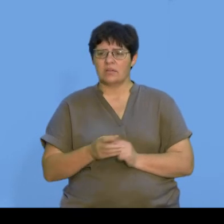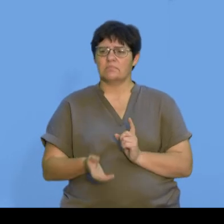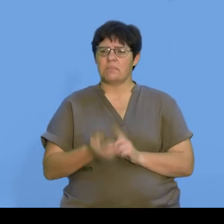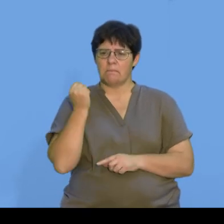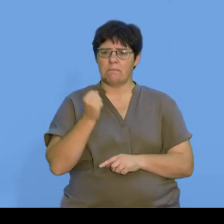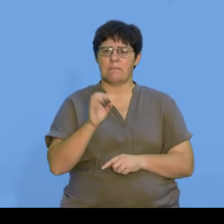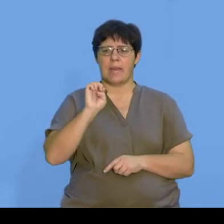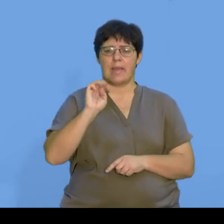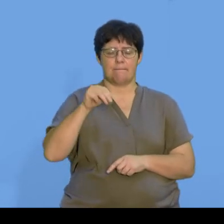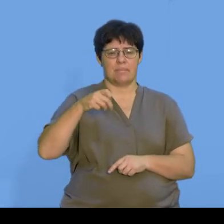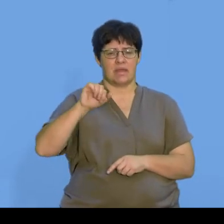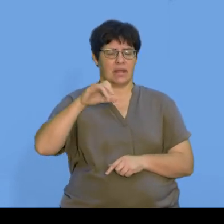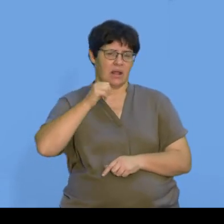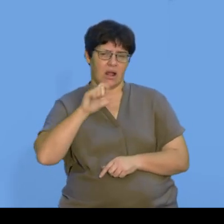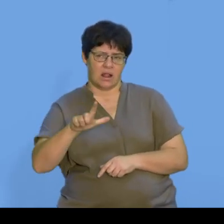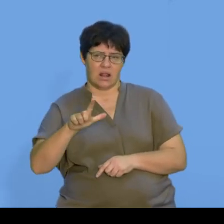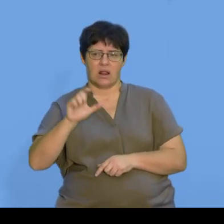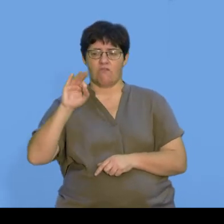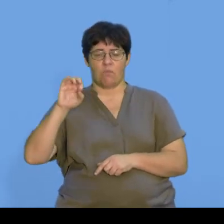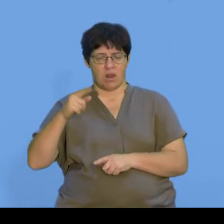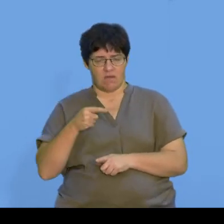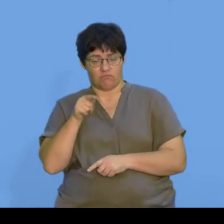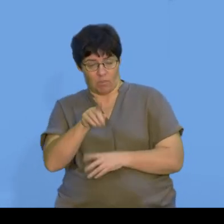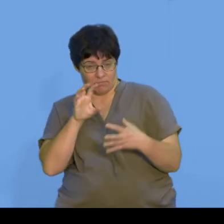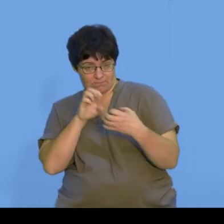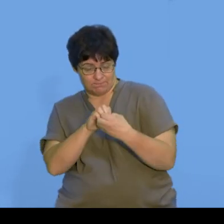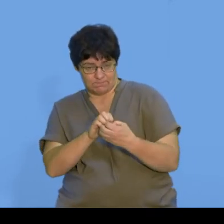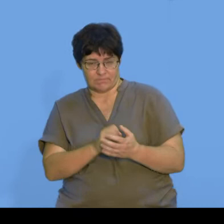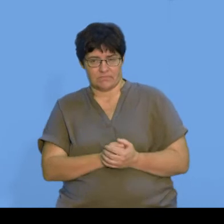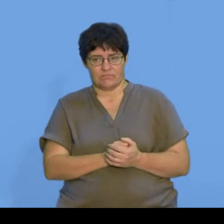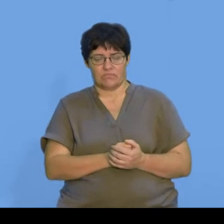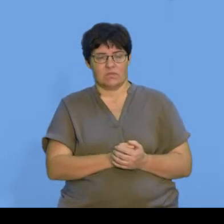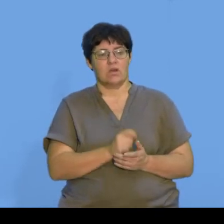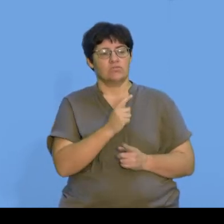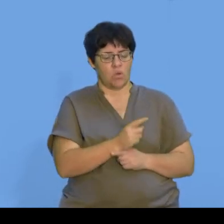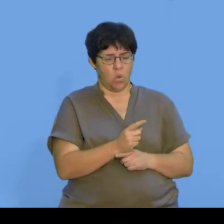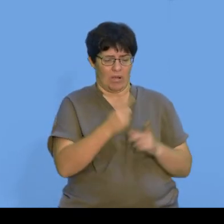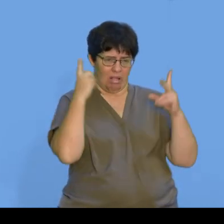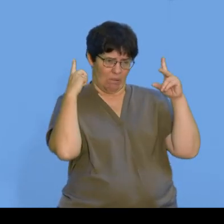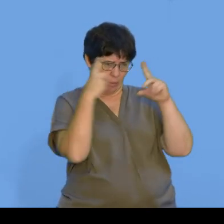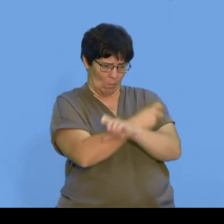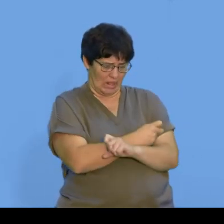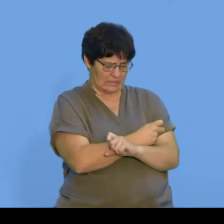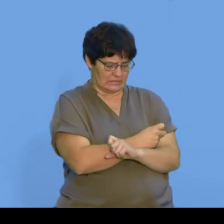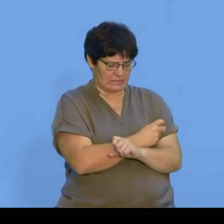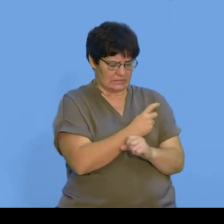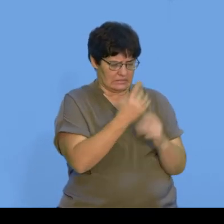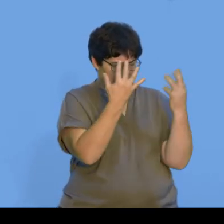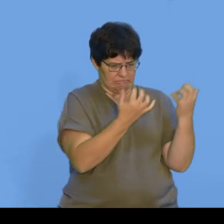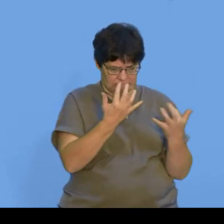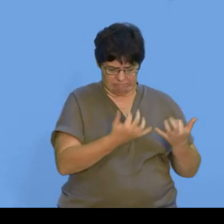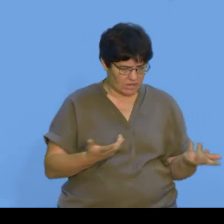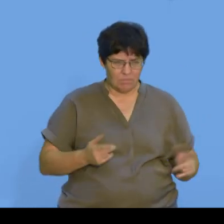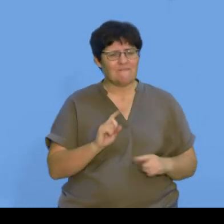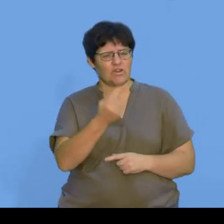empirical formula of this compound. Now, before we even do all the complex calculations, let's think